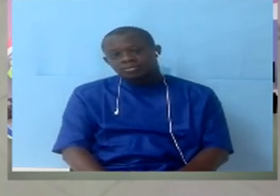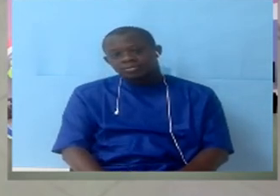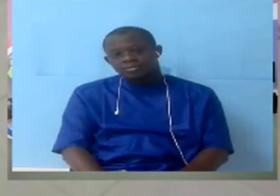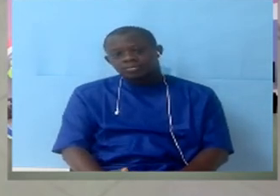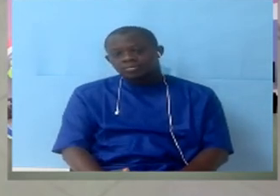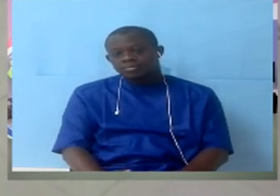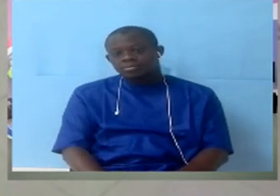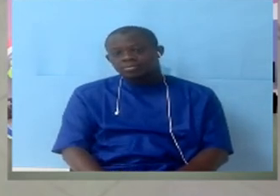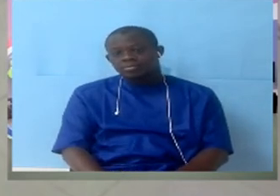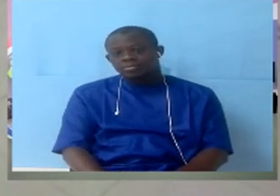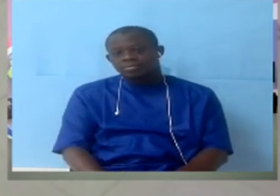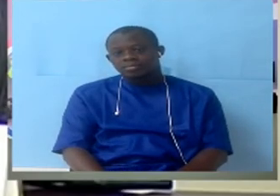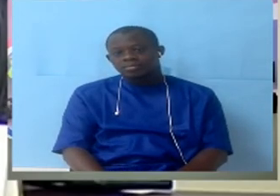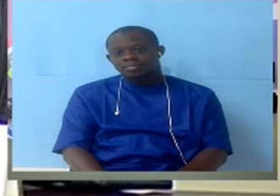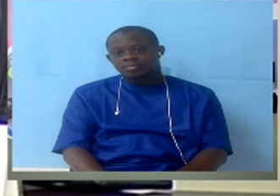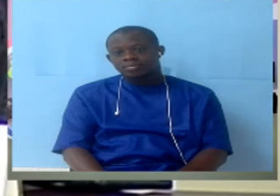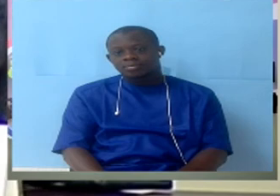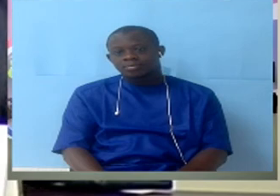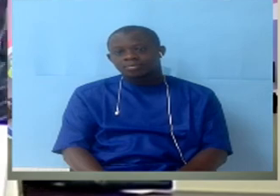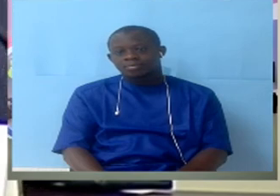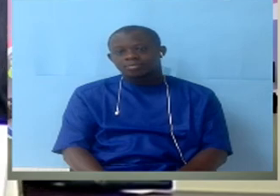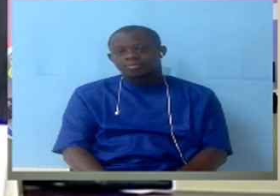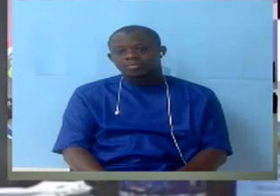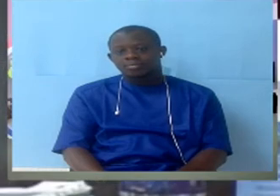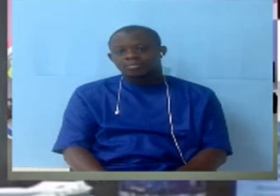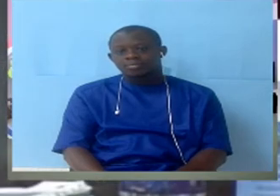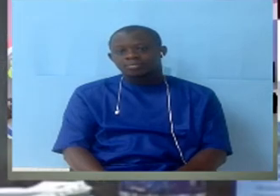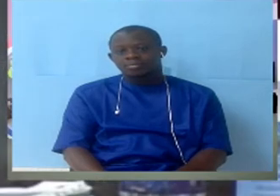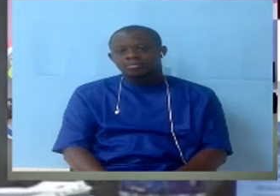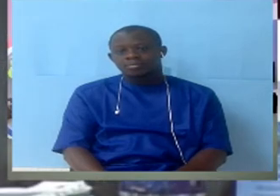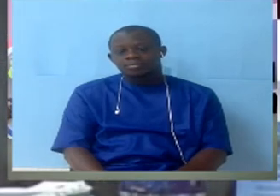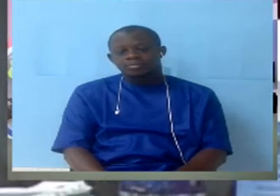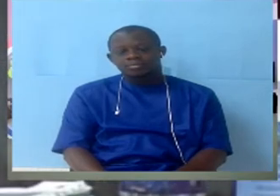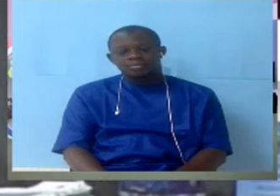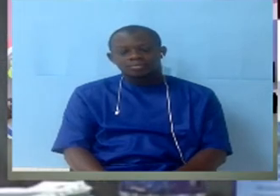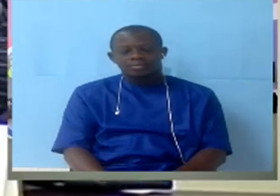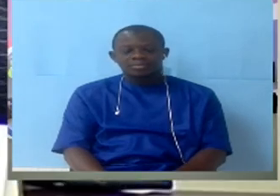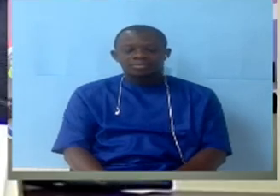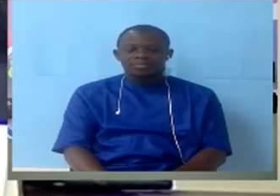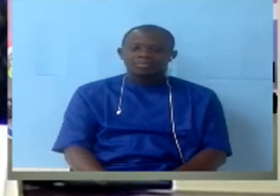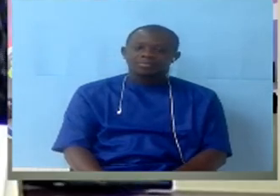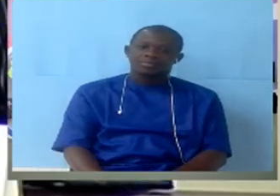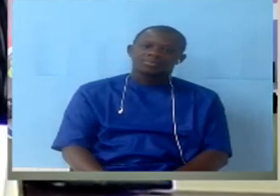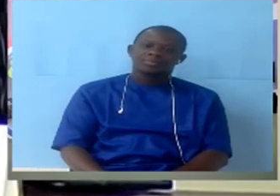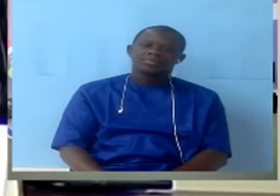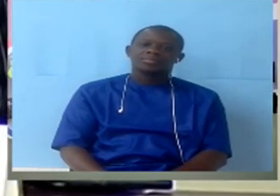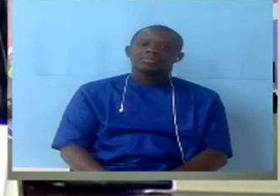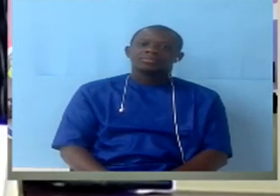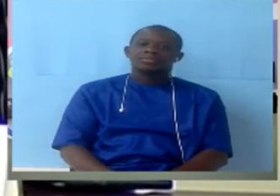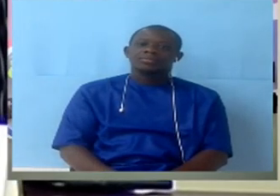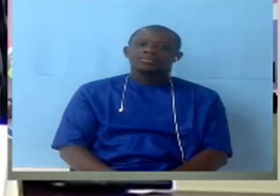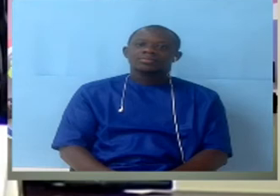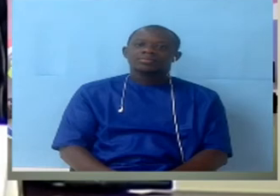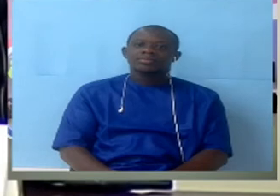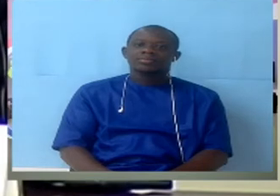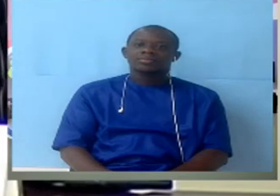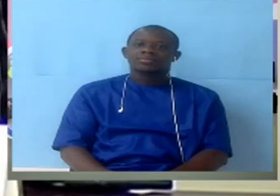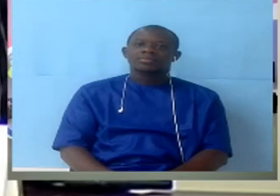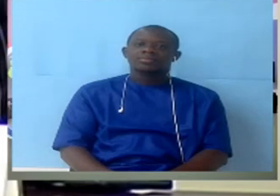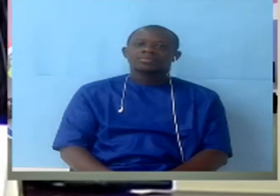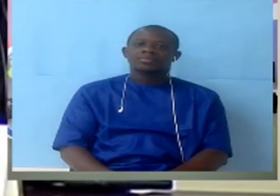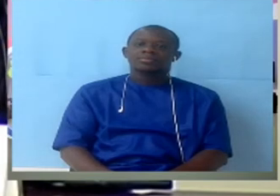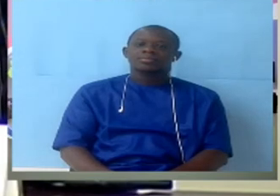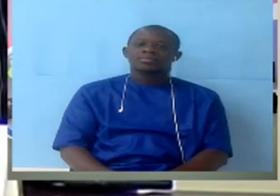À commencer. If you're ready to proceed, please. Go ahead. Good afternoon, Mr. Chair